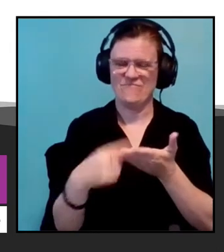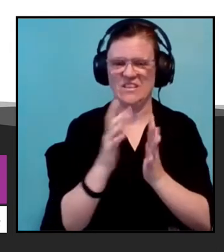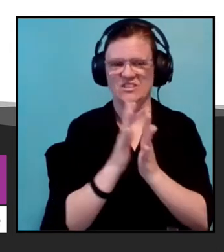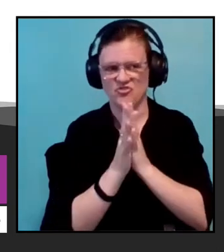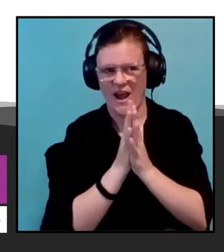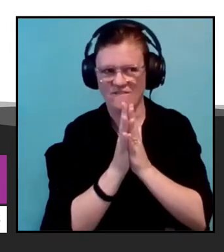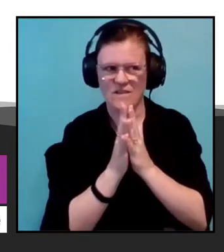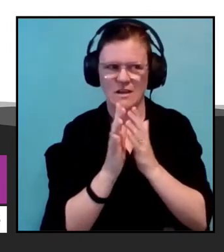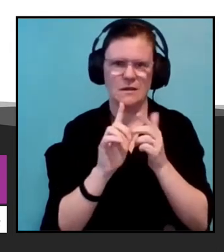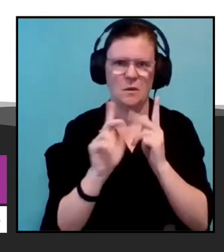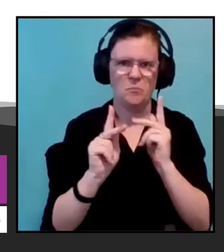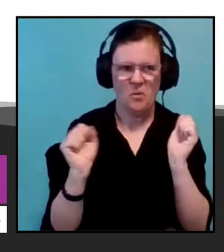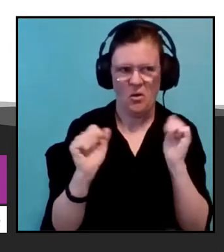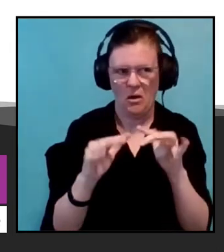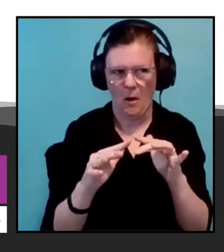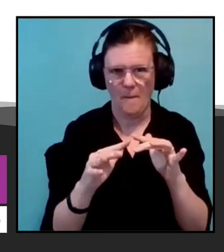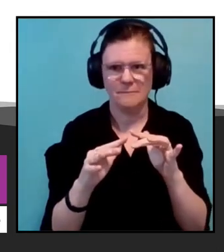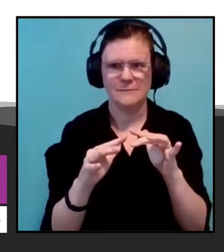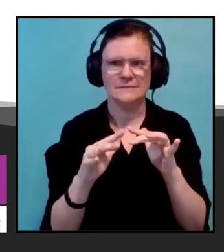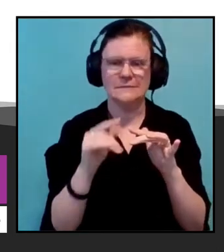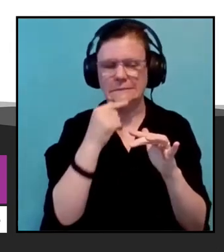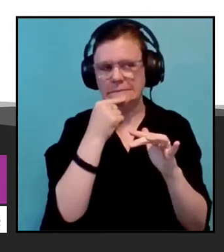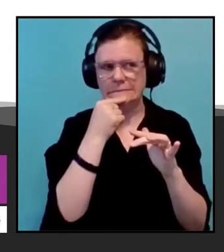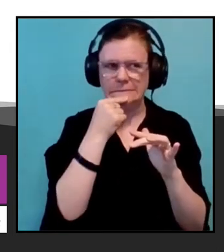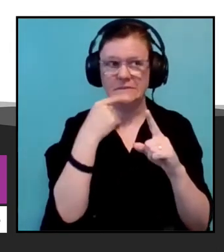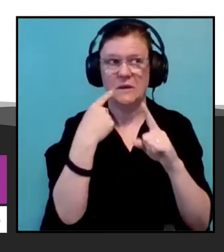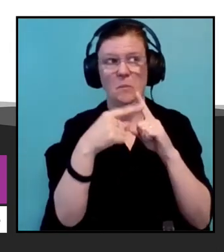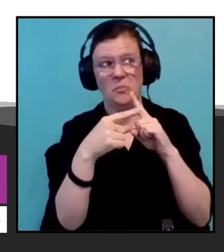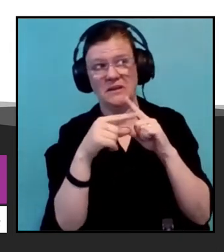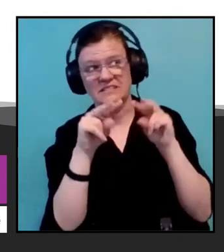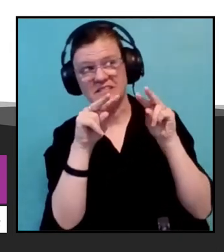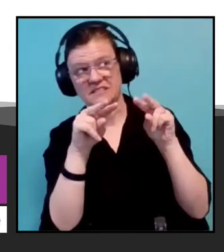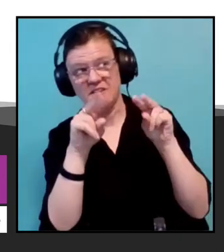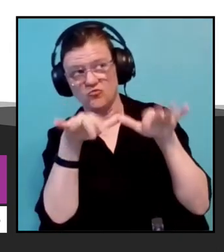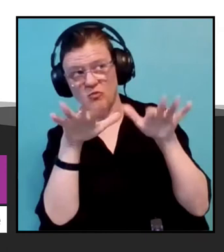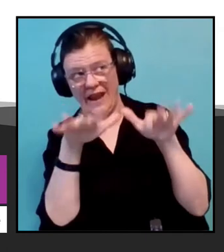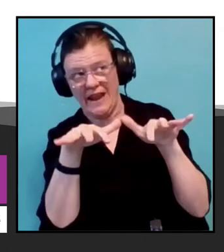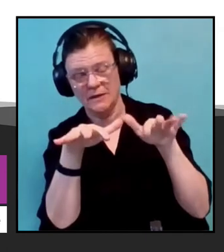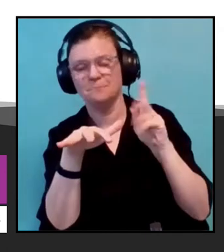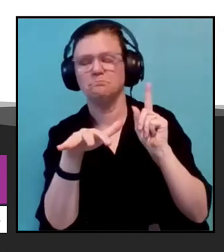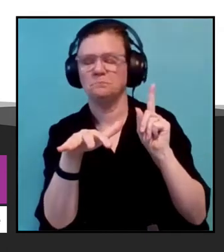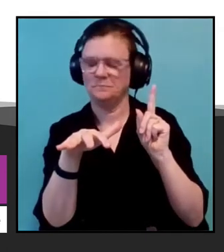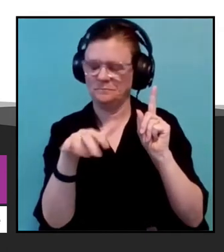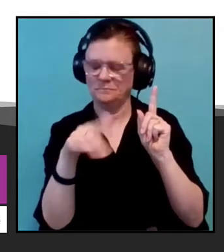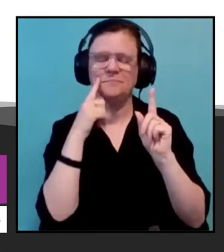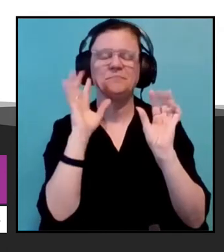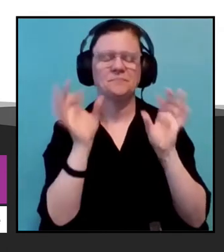traffic and how that may impact things. And then it was also forecasted to rain. And so we did